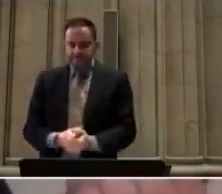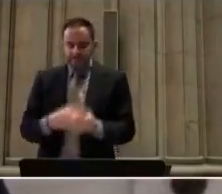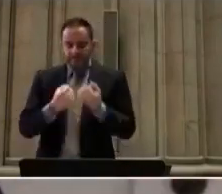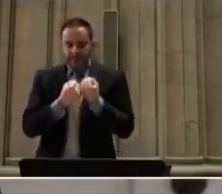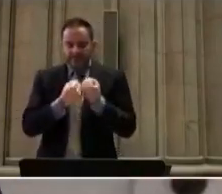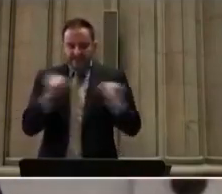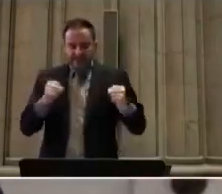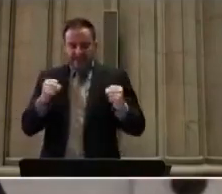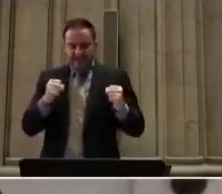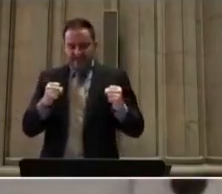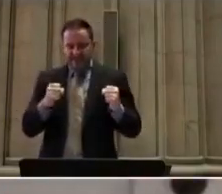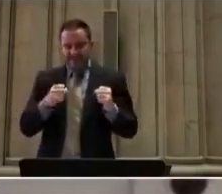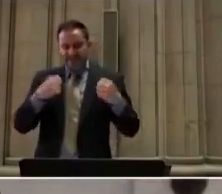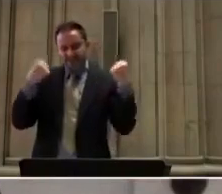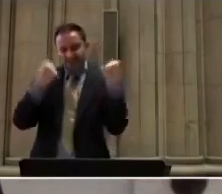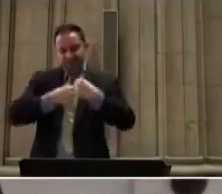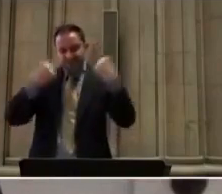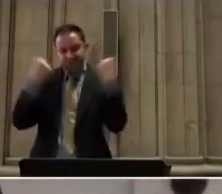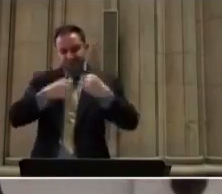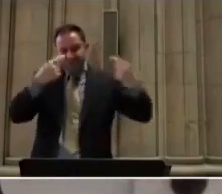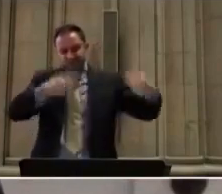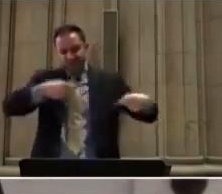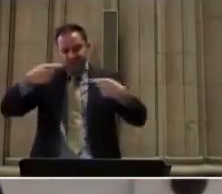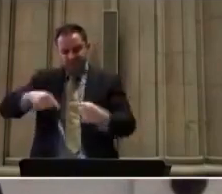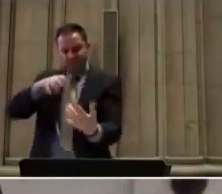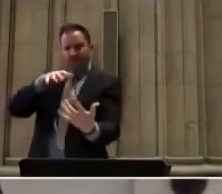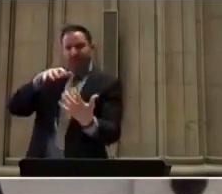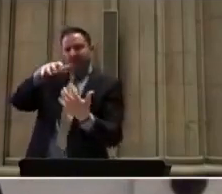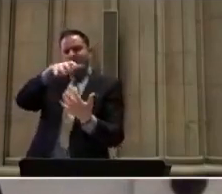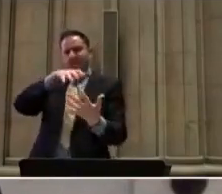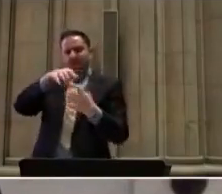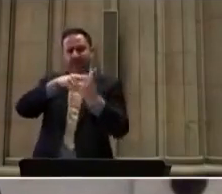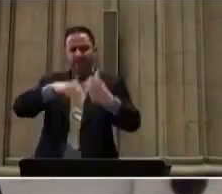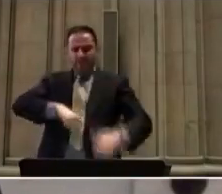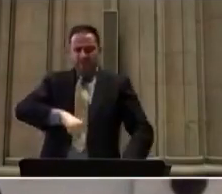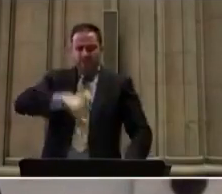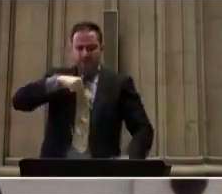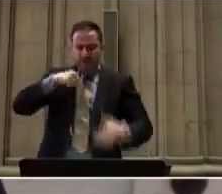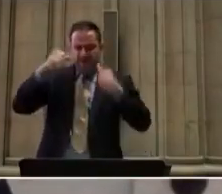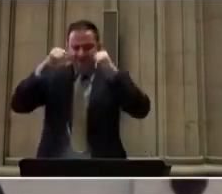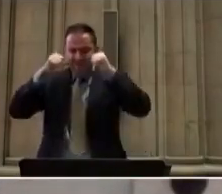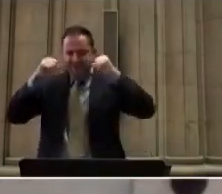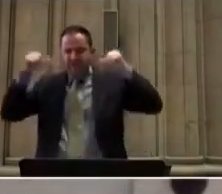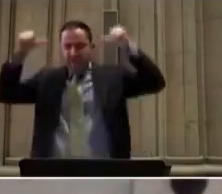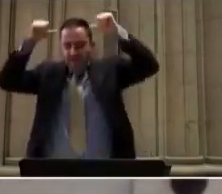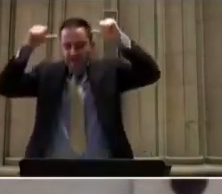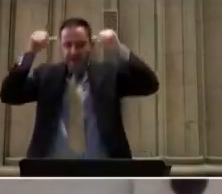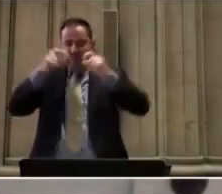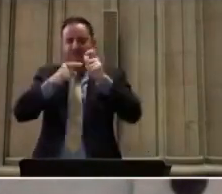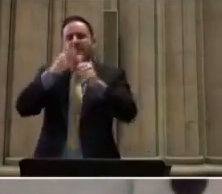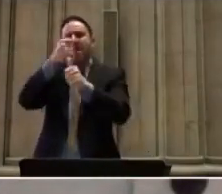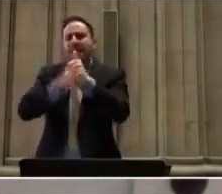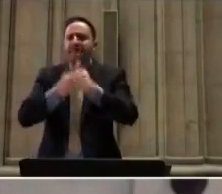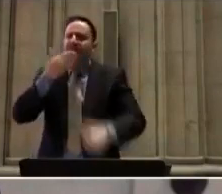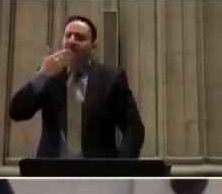Save us from violence, discord, and confusion, from pride and arrogance, and from every evil